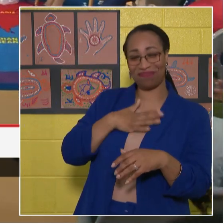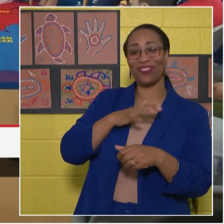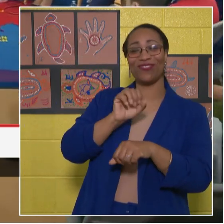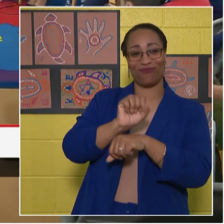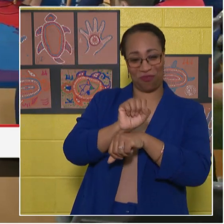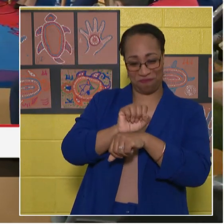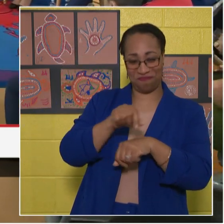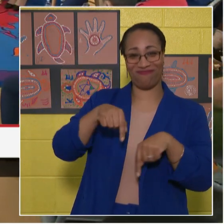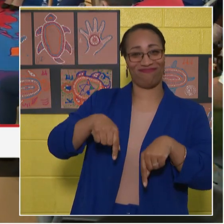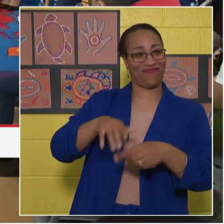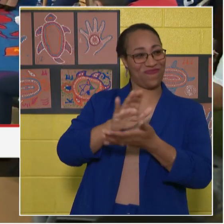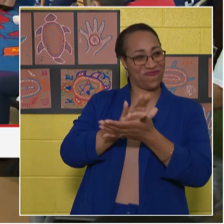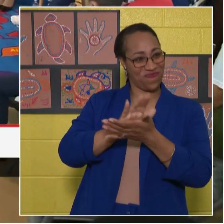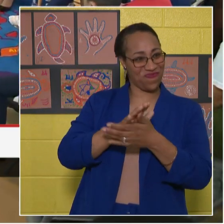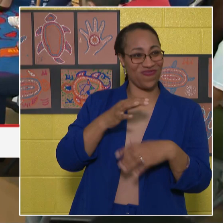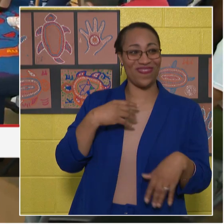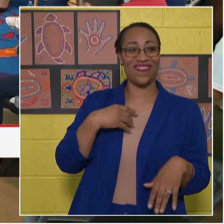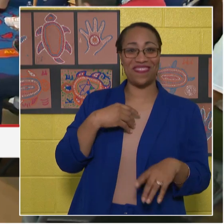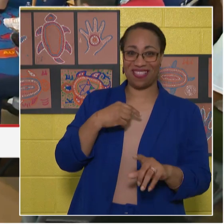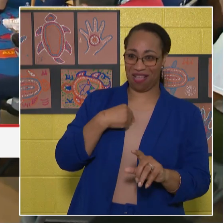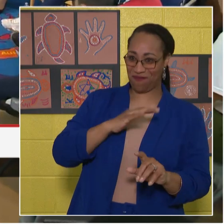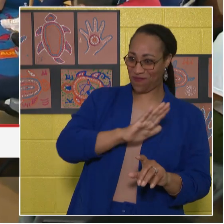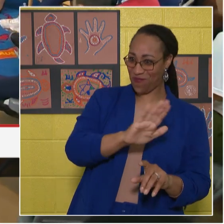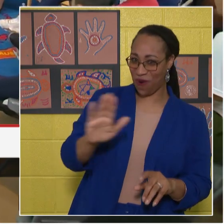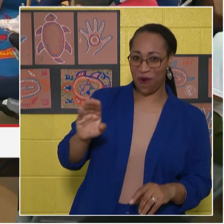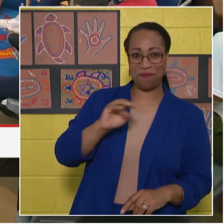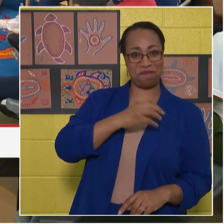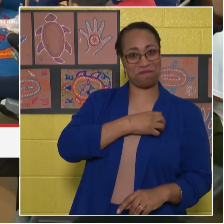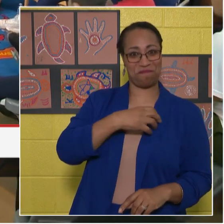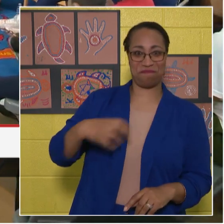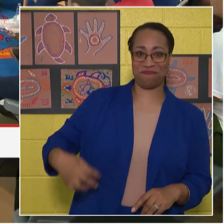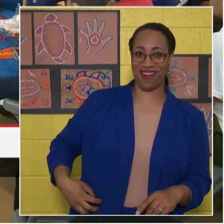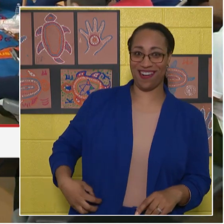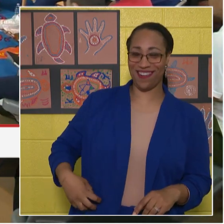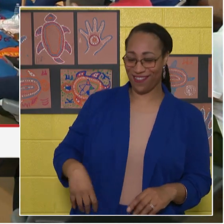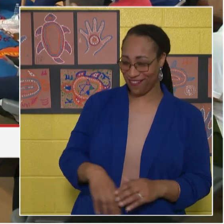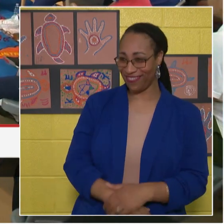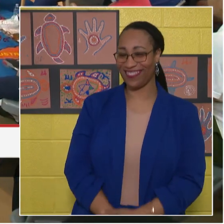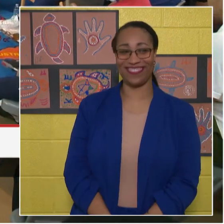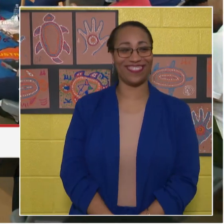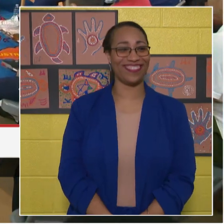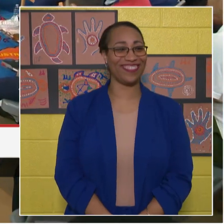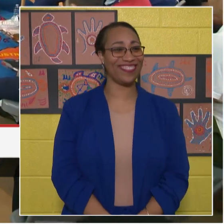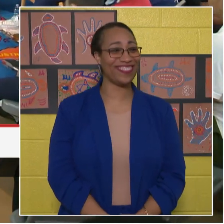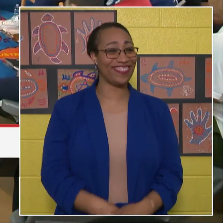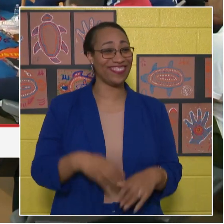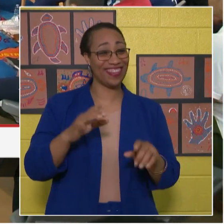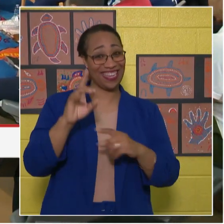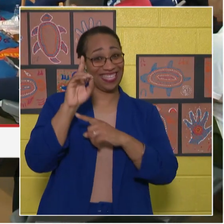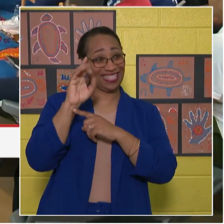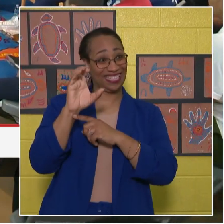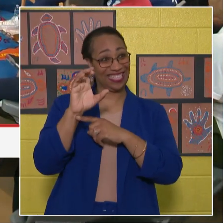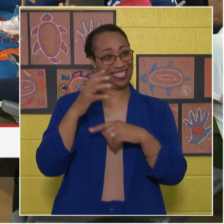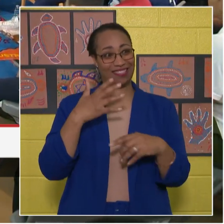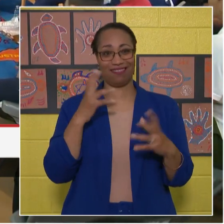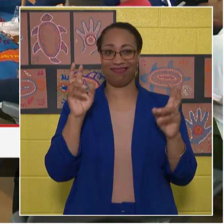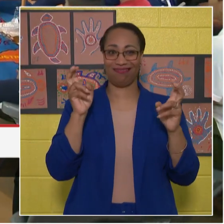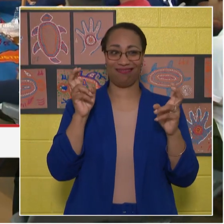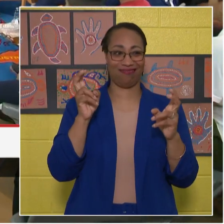mayor, and in Washington, D.C., the mayor is the chief executive for the whole